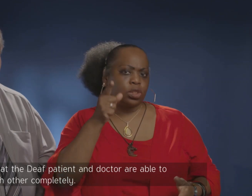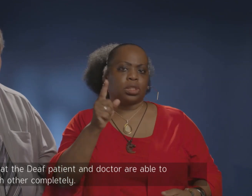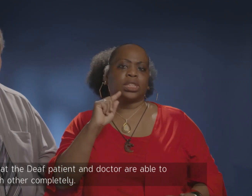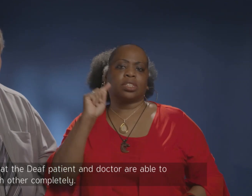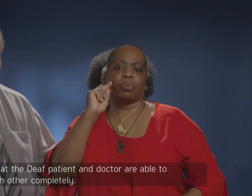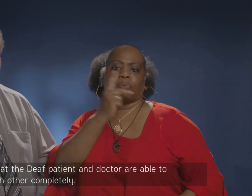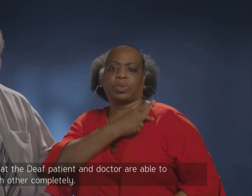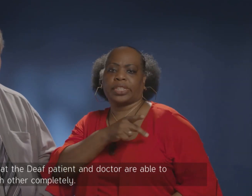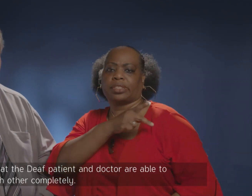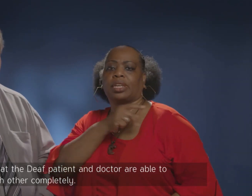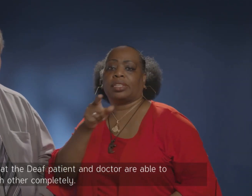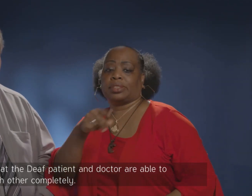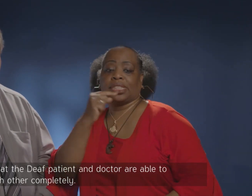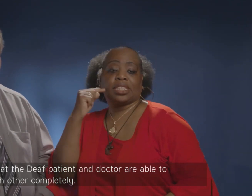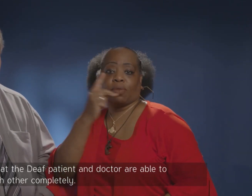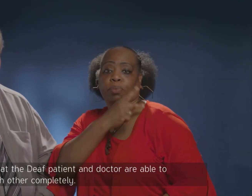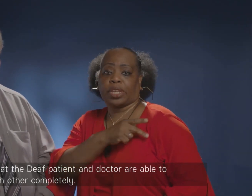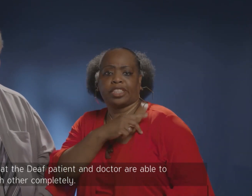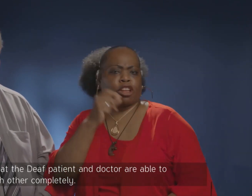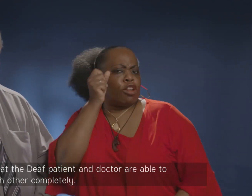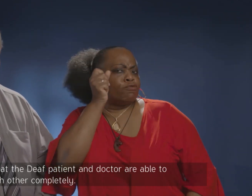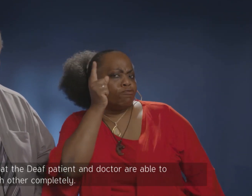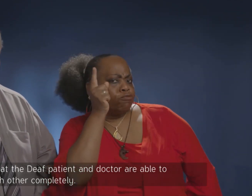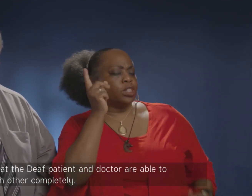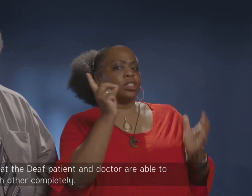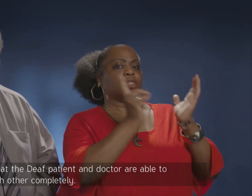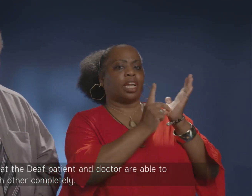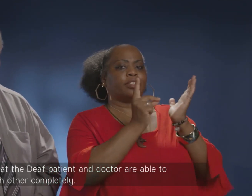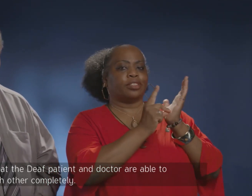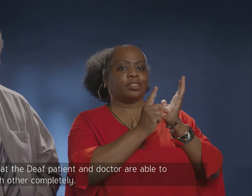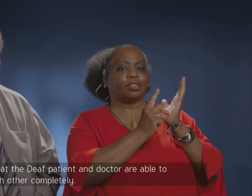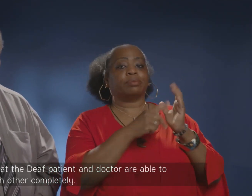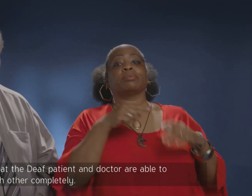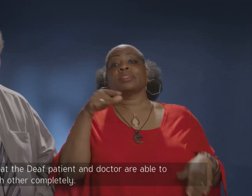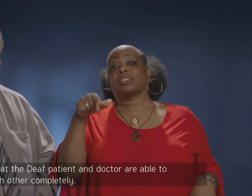deaf patient and the doctor are able to understand each other completely.